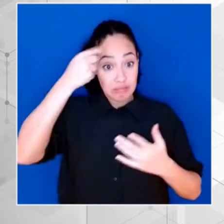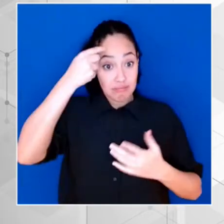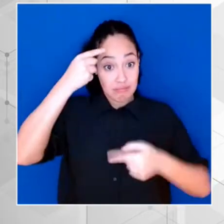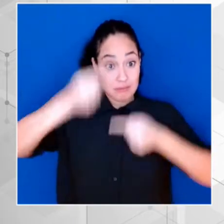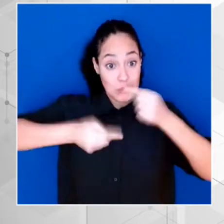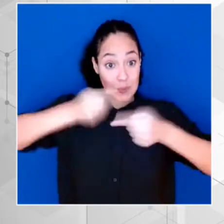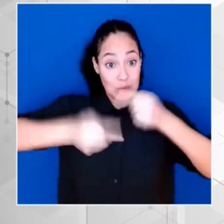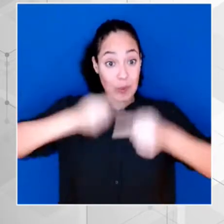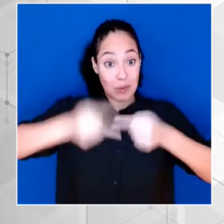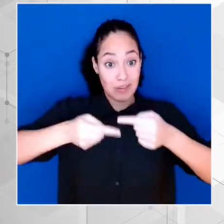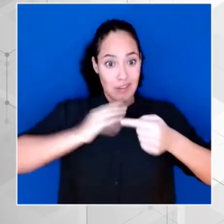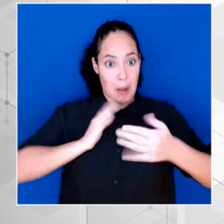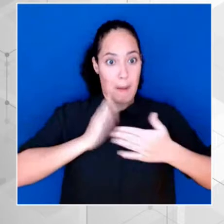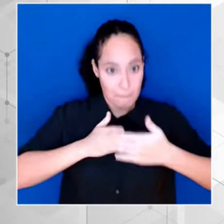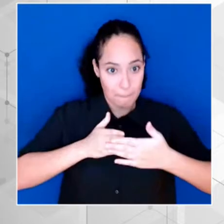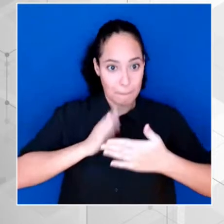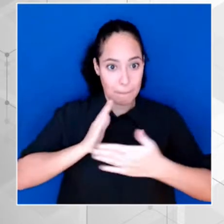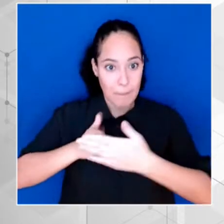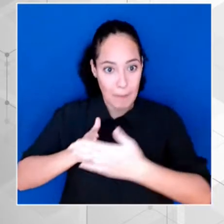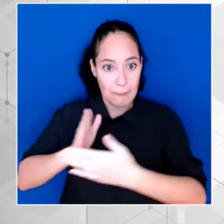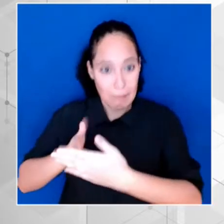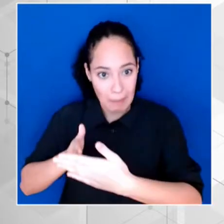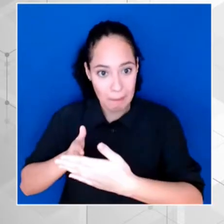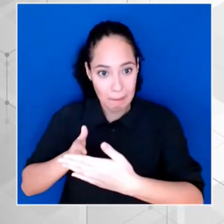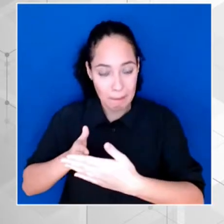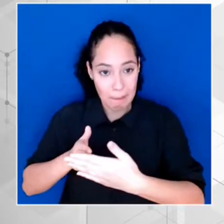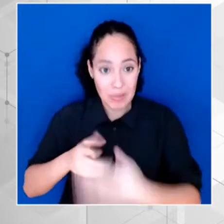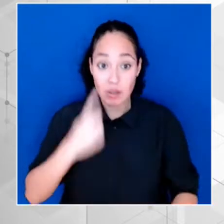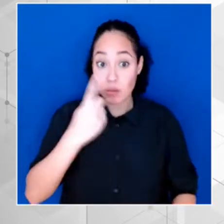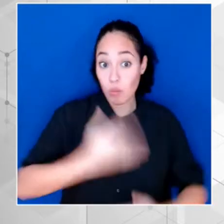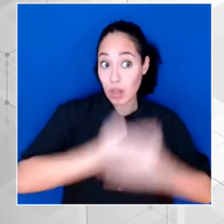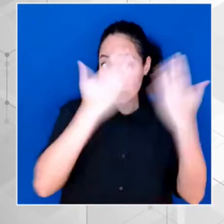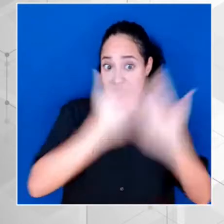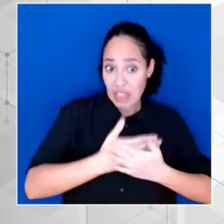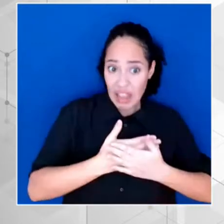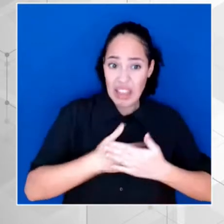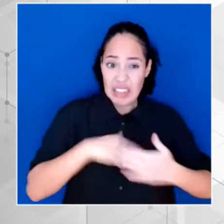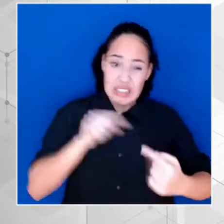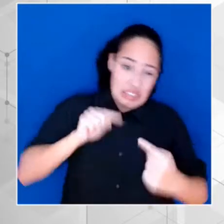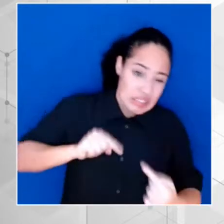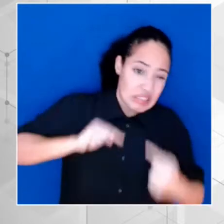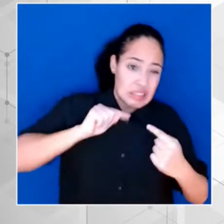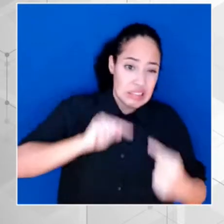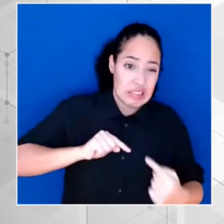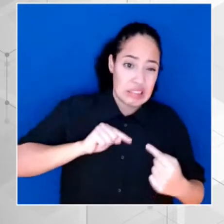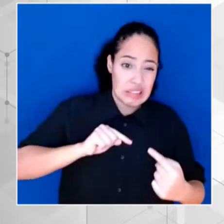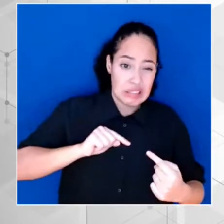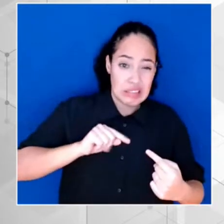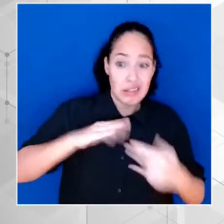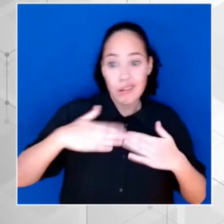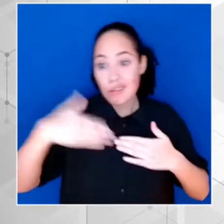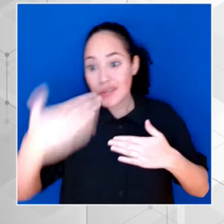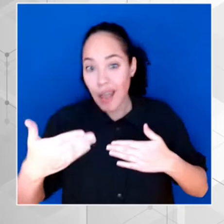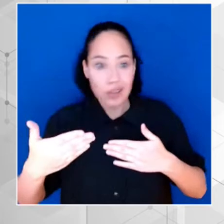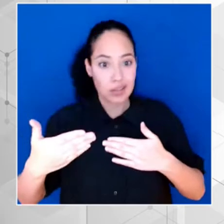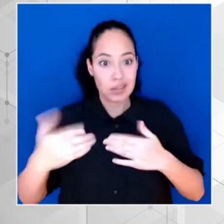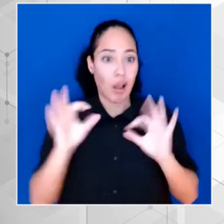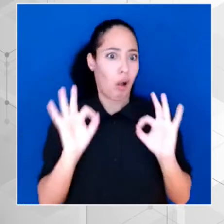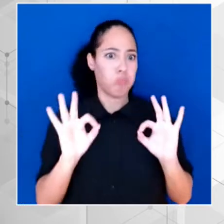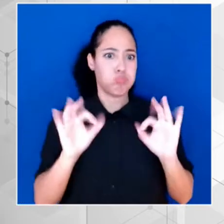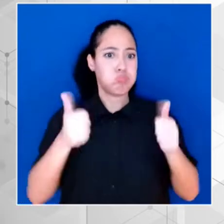Some days you can thrive and other days you struggle. And there are some people who struggle every single day.